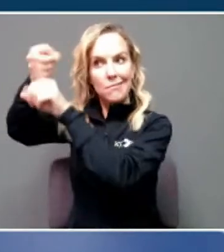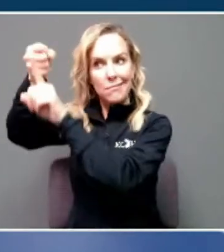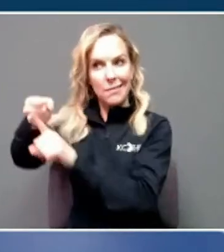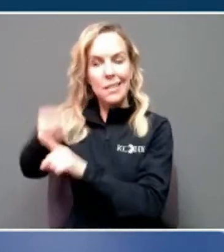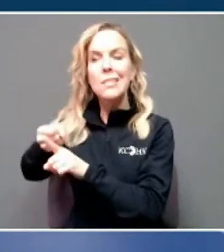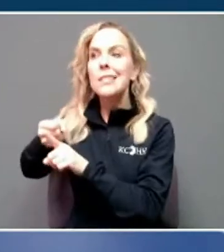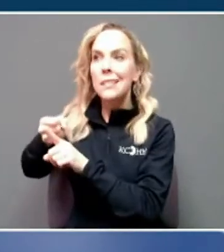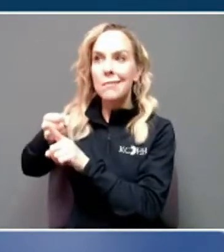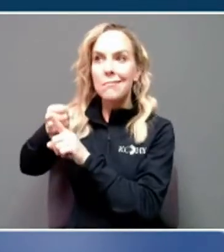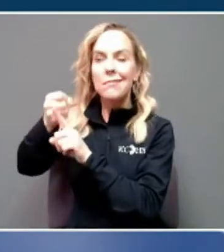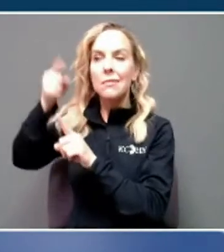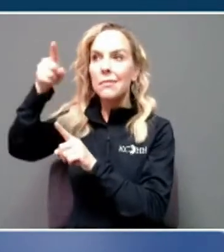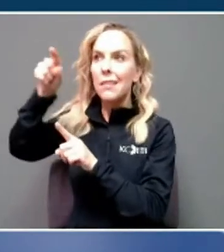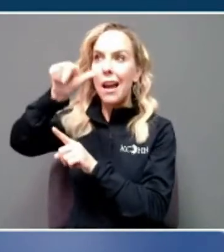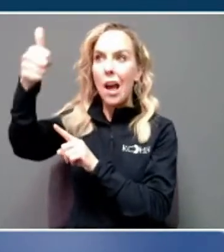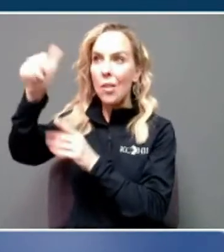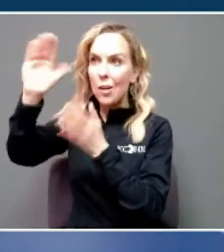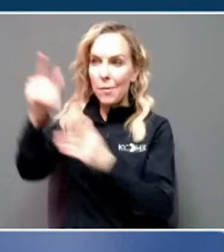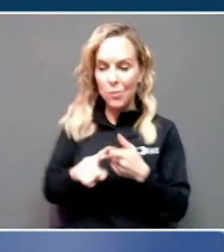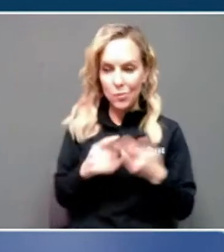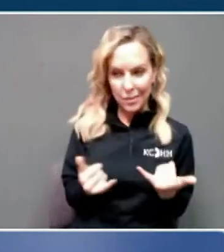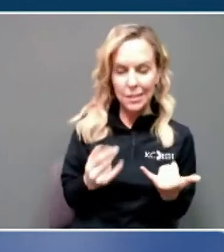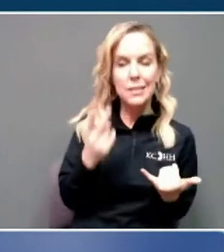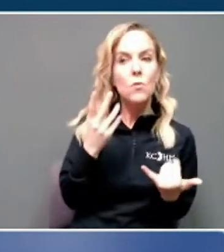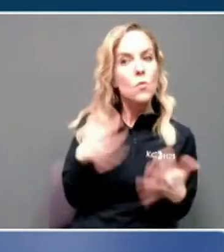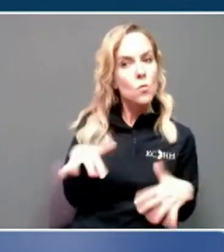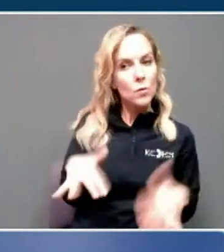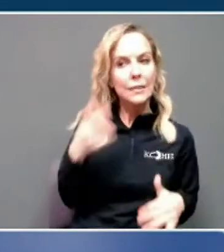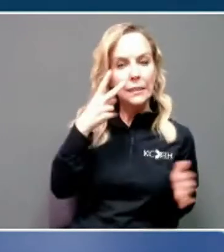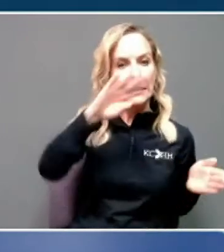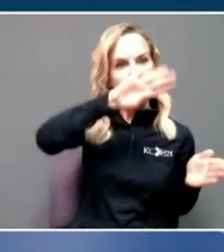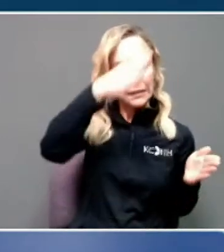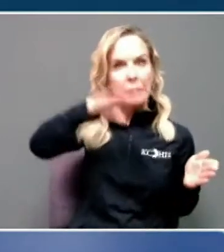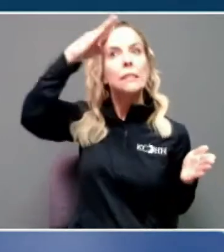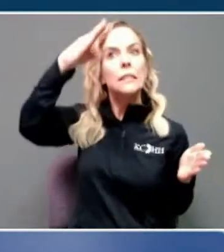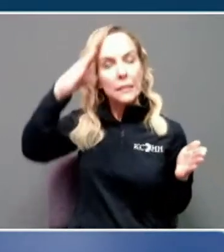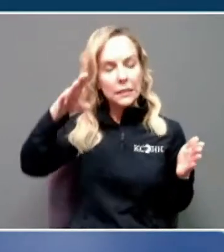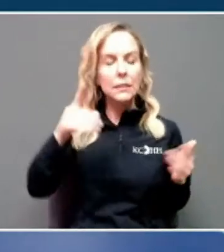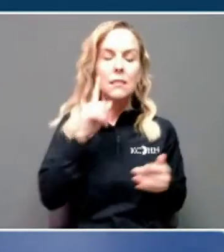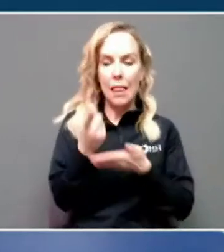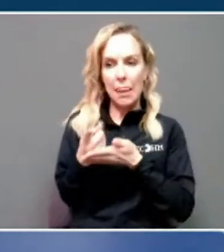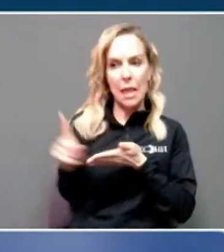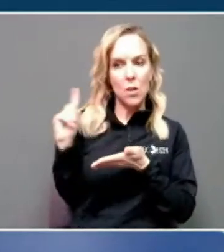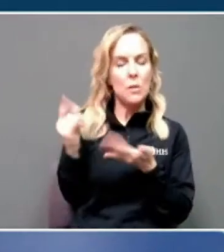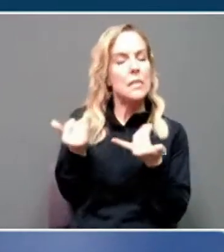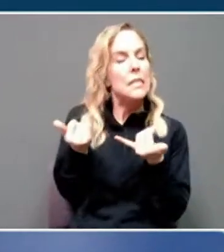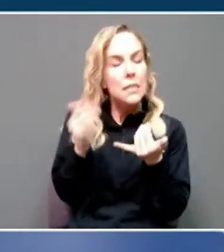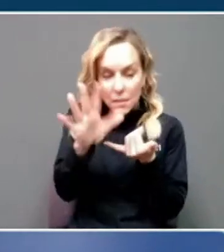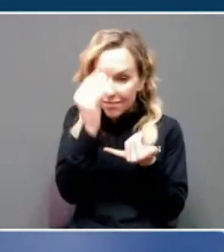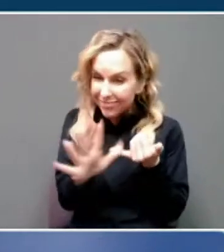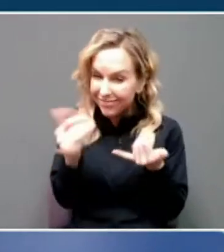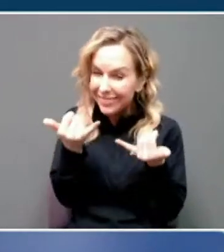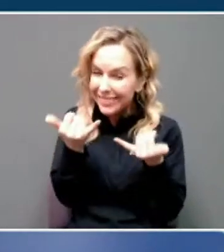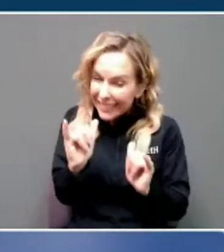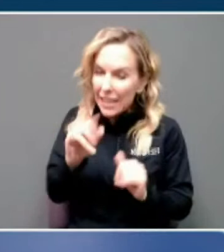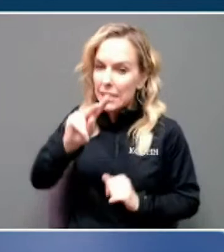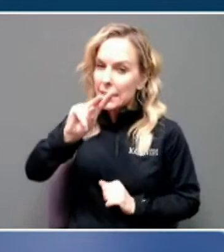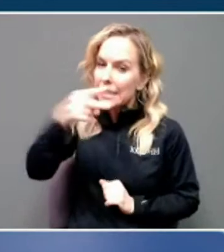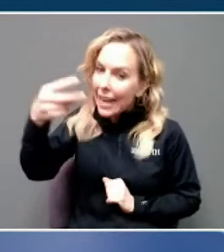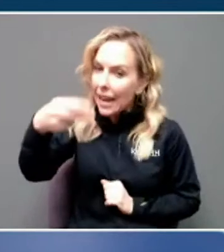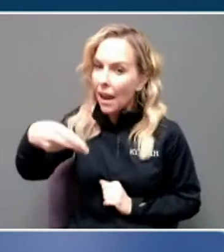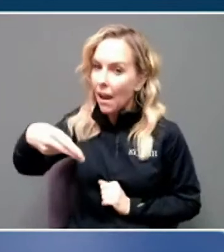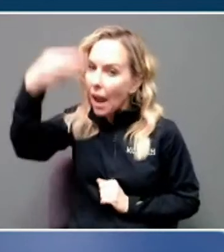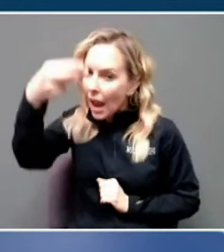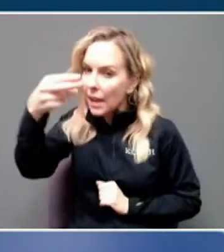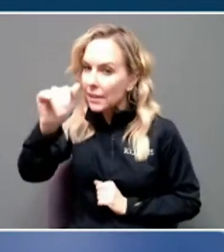cases. Now, let's temper this news a little bit. Last week was still the second highest amount of cases that we've ever had, and it